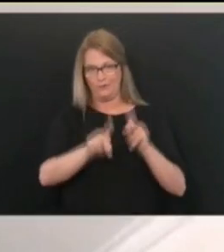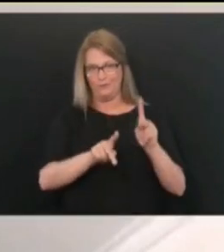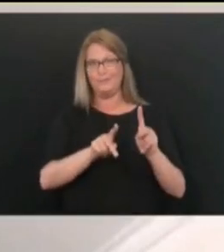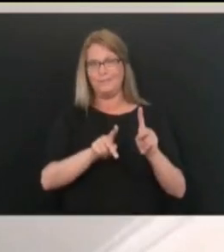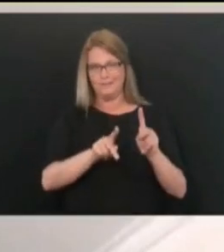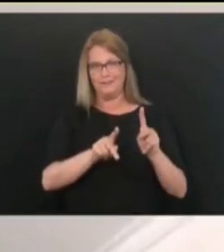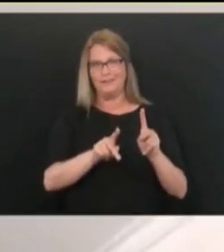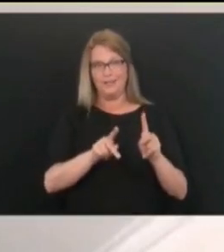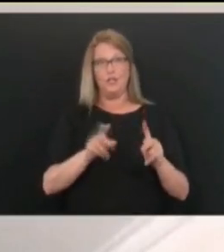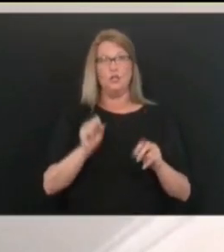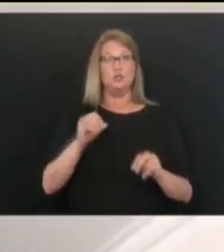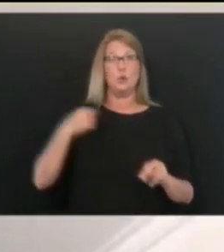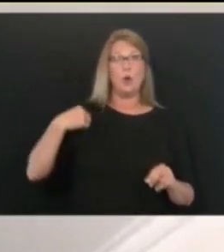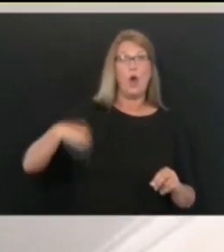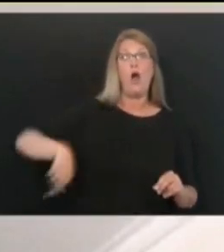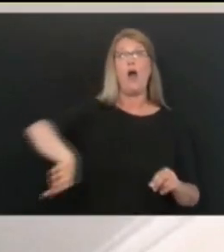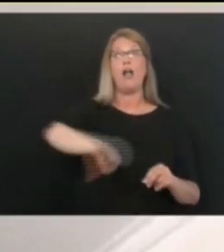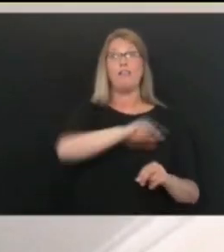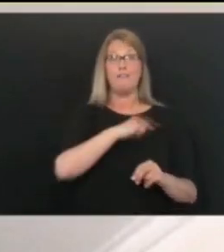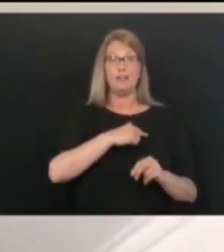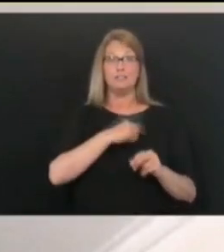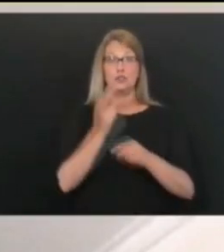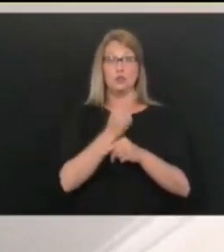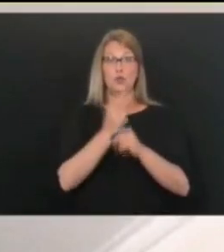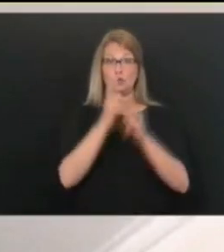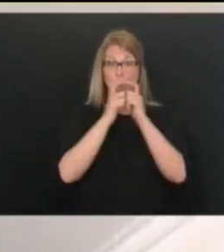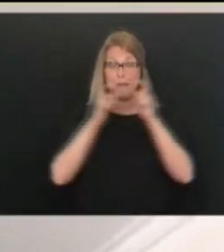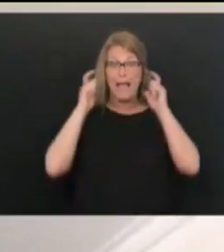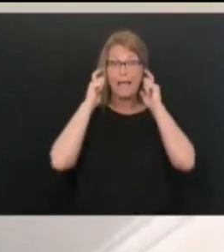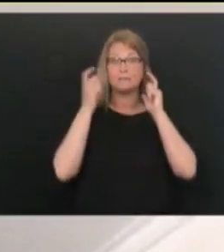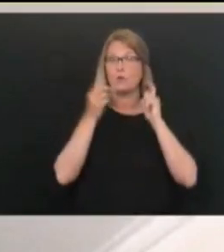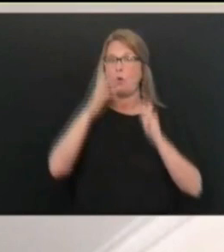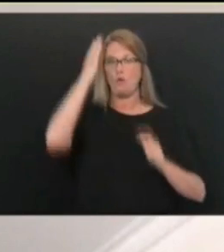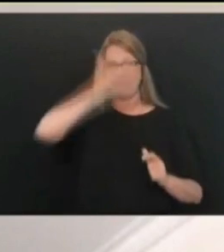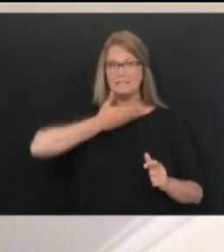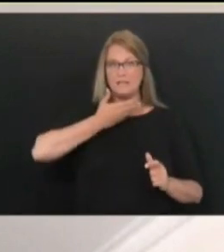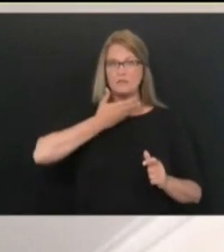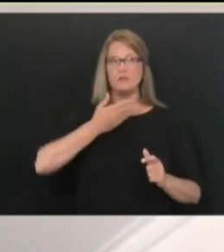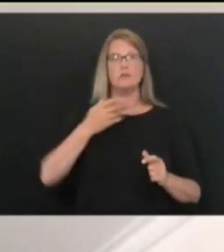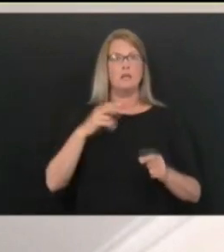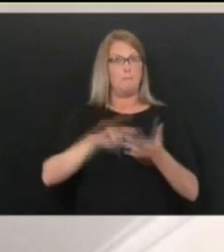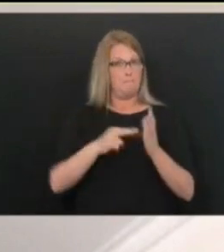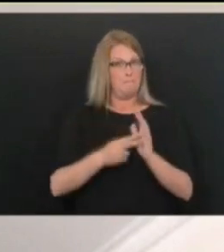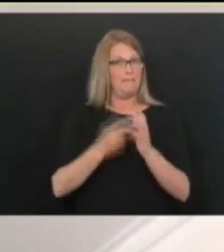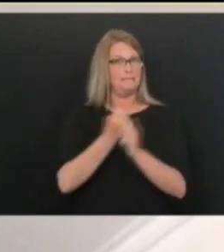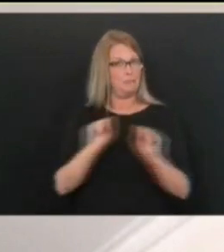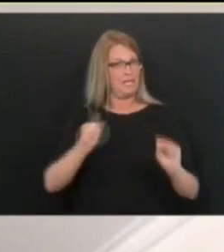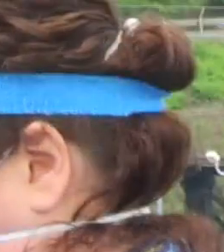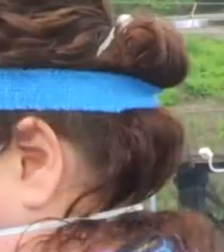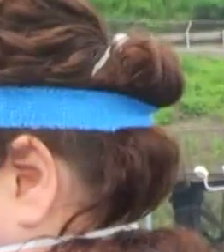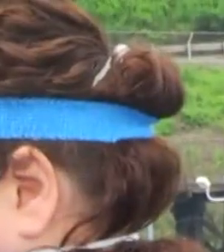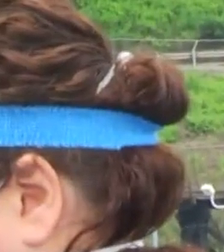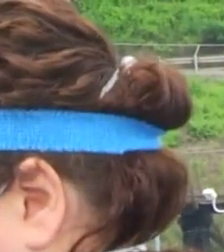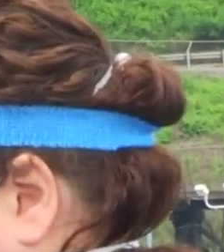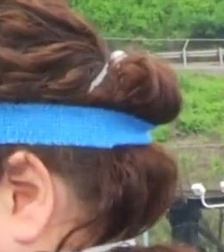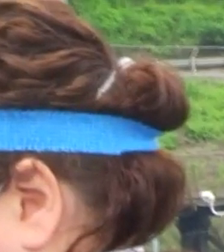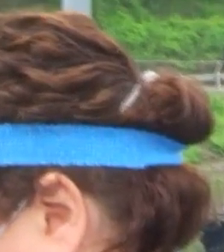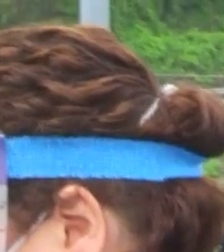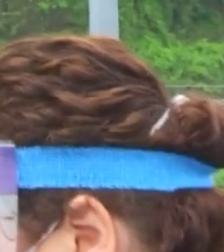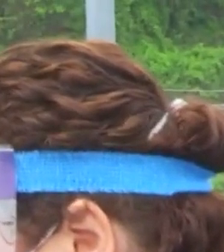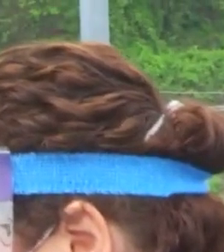all of us wear masks as we go out or face covers, we not only protect ourselves, but we protect each other.